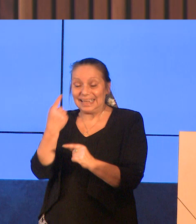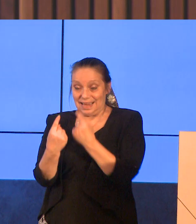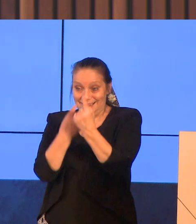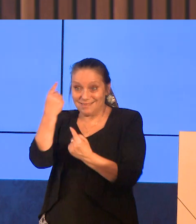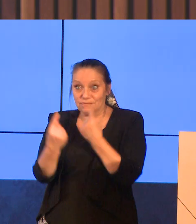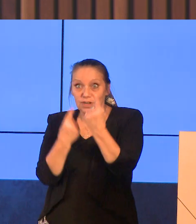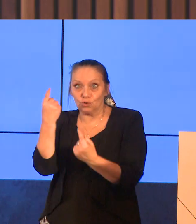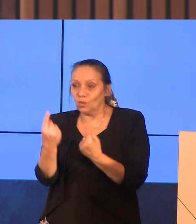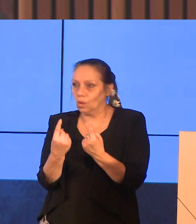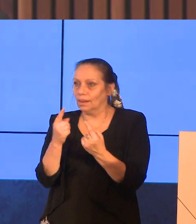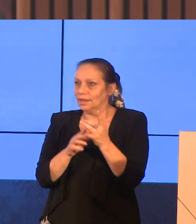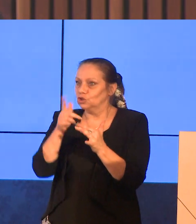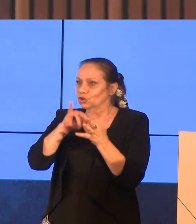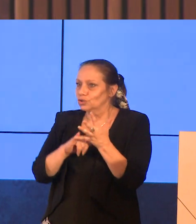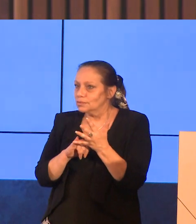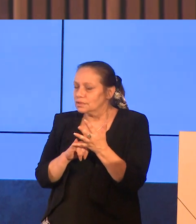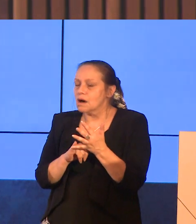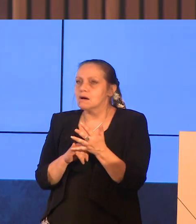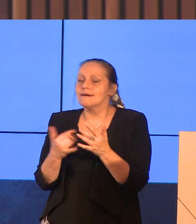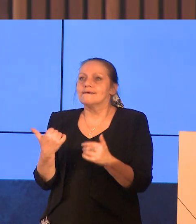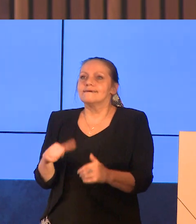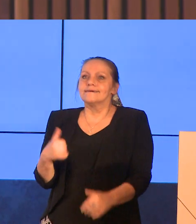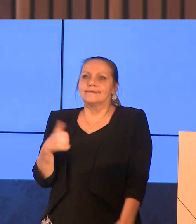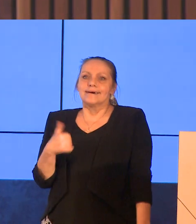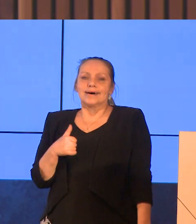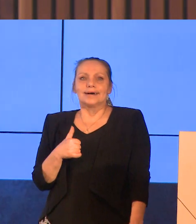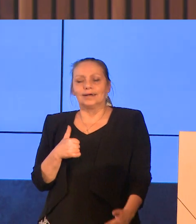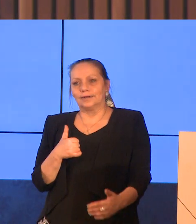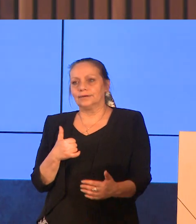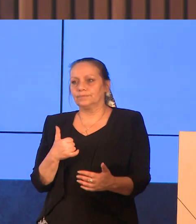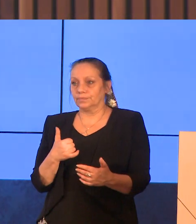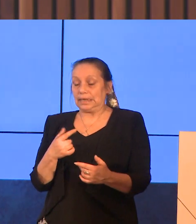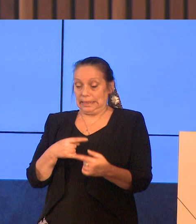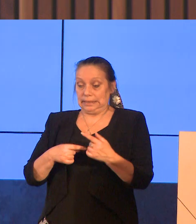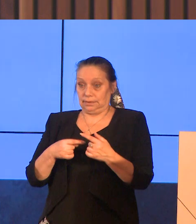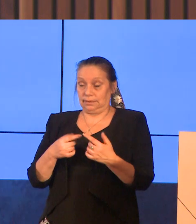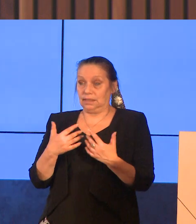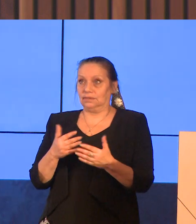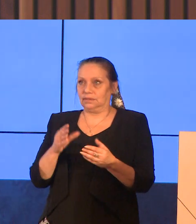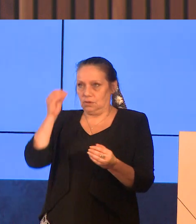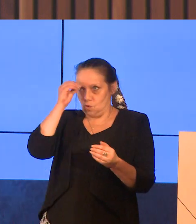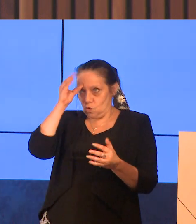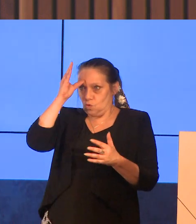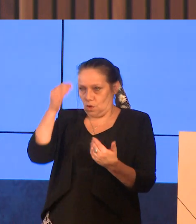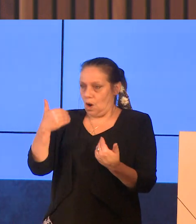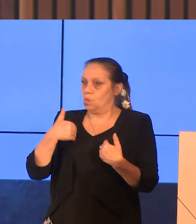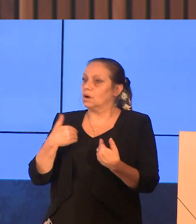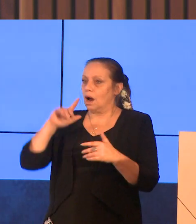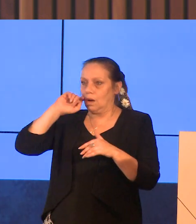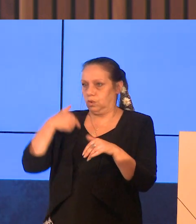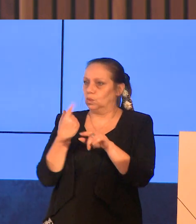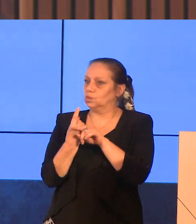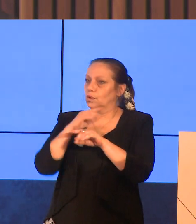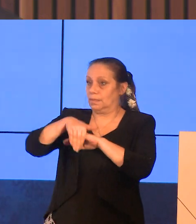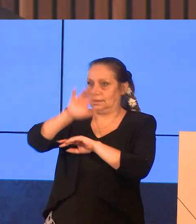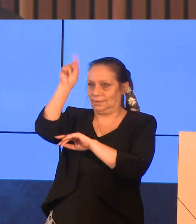individual issues I have found extremely grounding, and it's informed some of the things that I intend to talk about